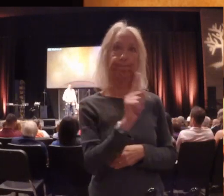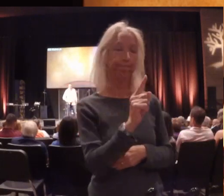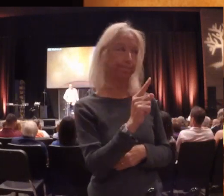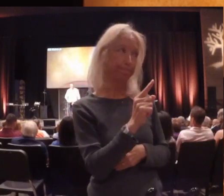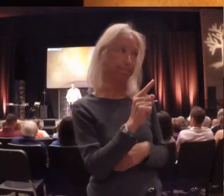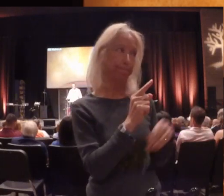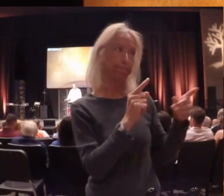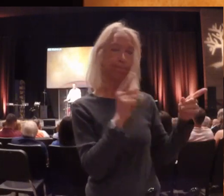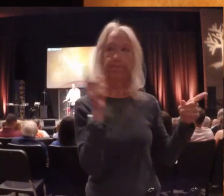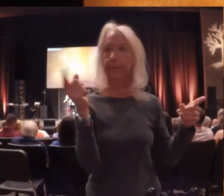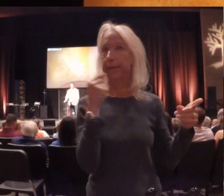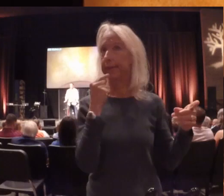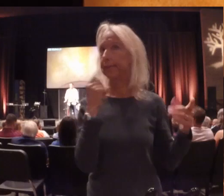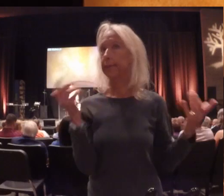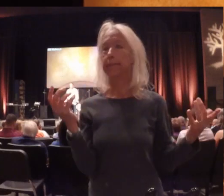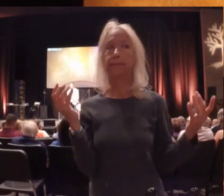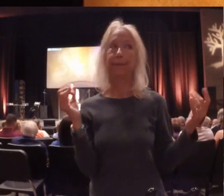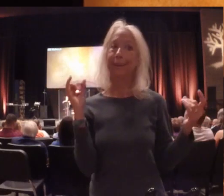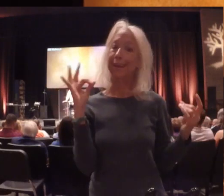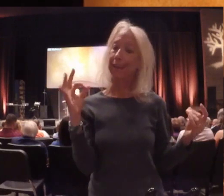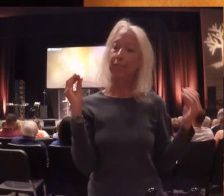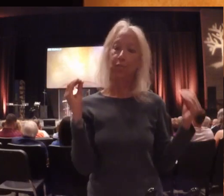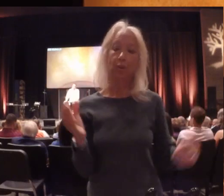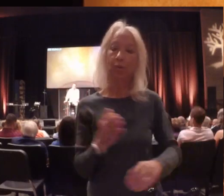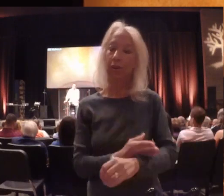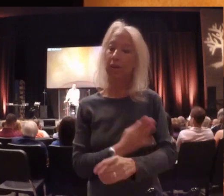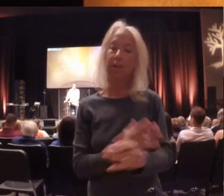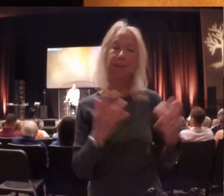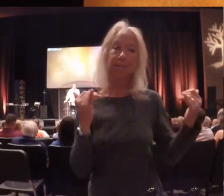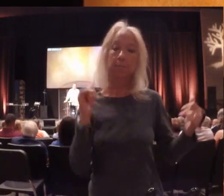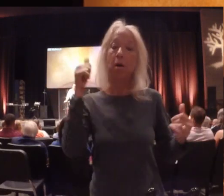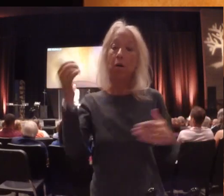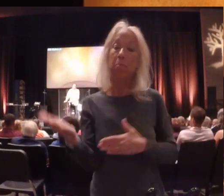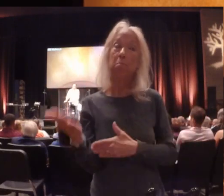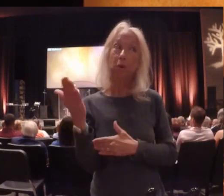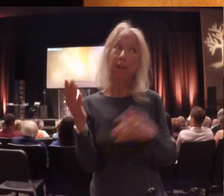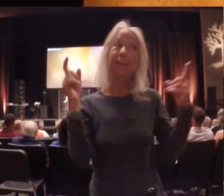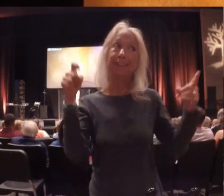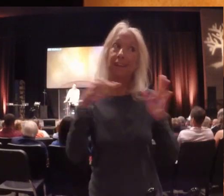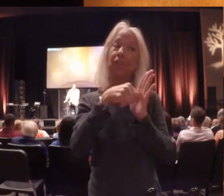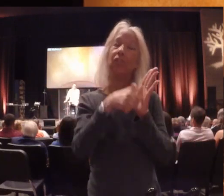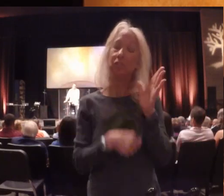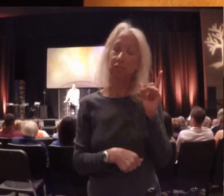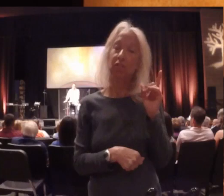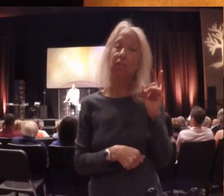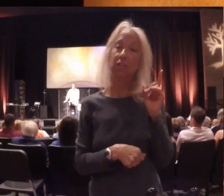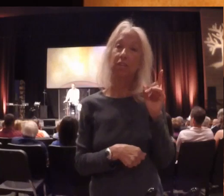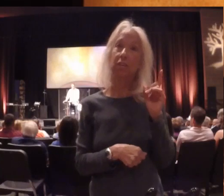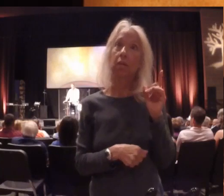and they say, listen, there's no improvement today. If there's no improvement tomorrow morning, we're going to have to do